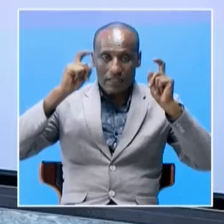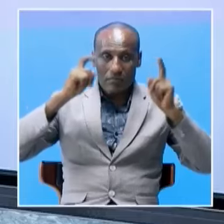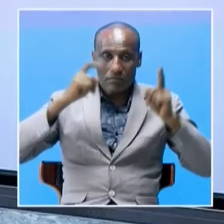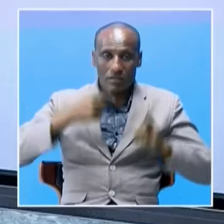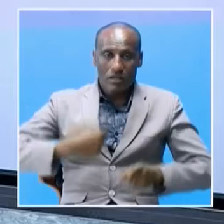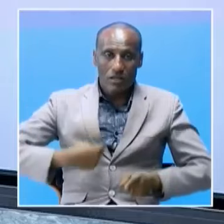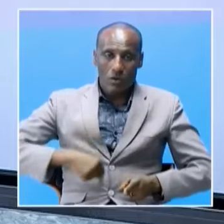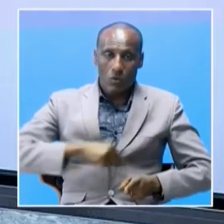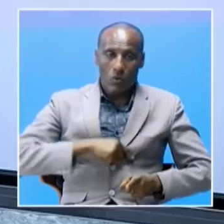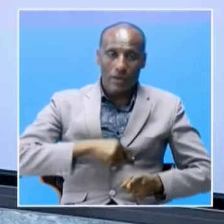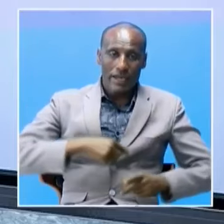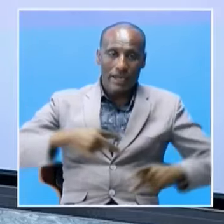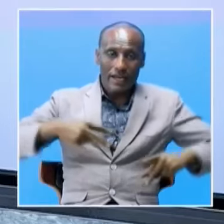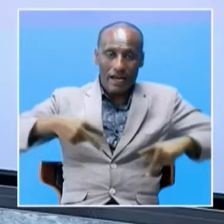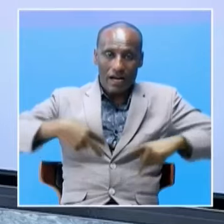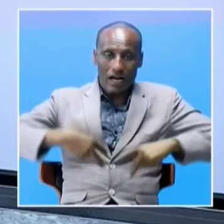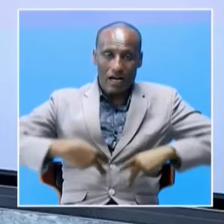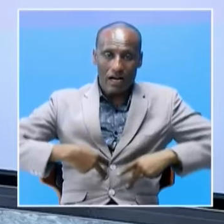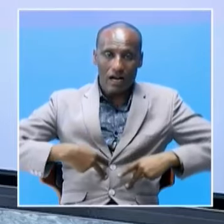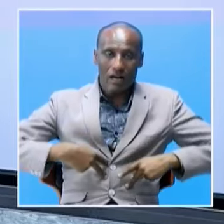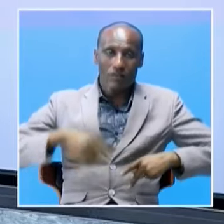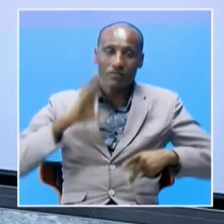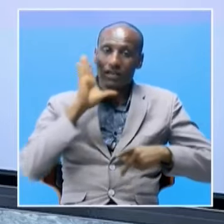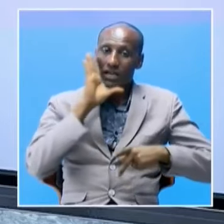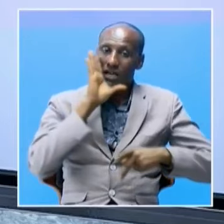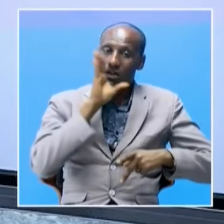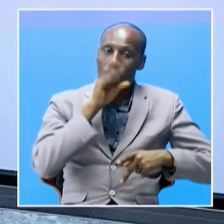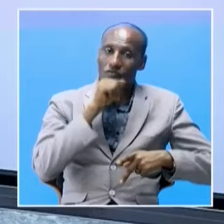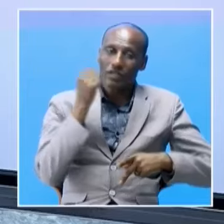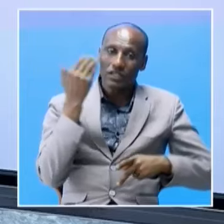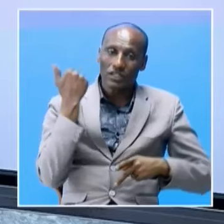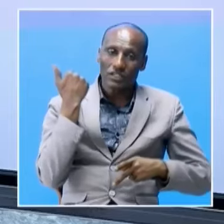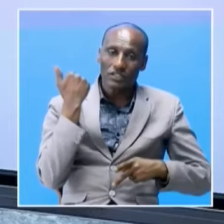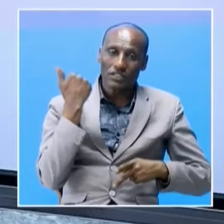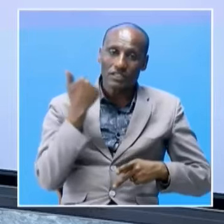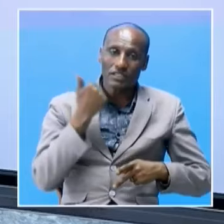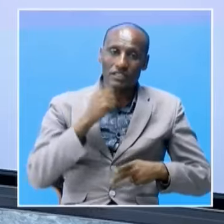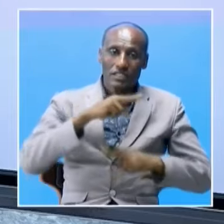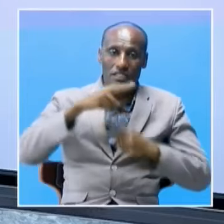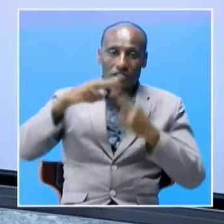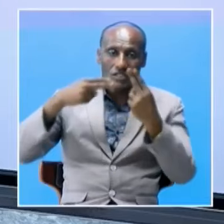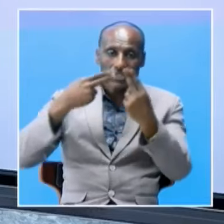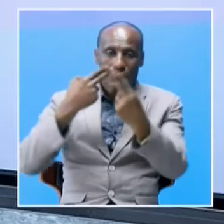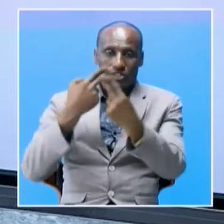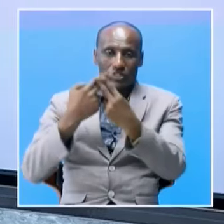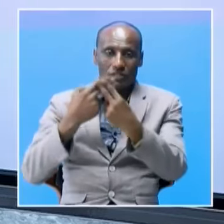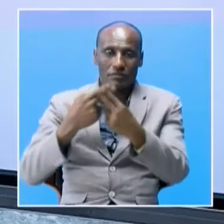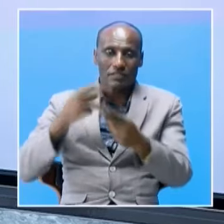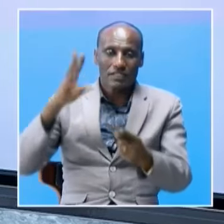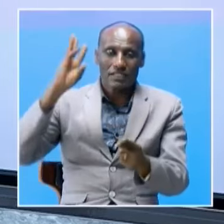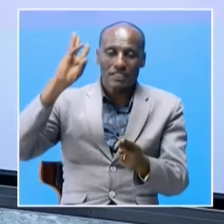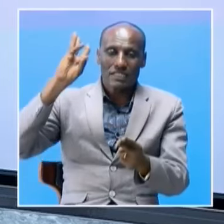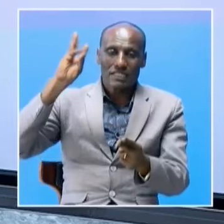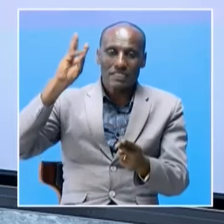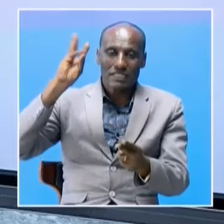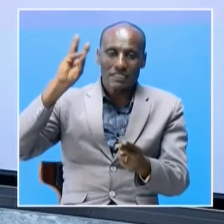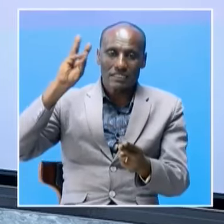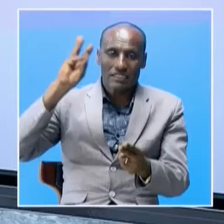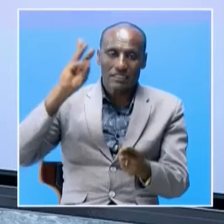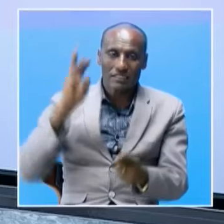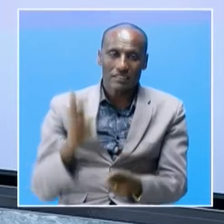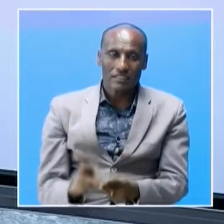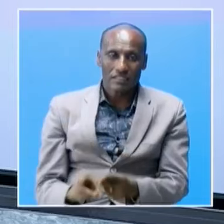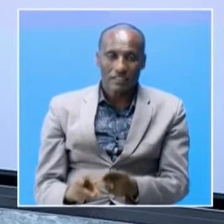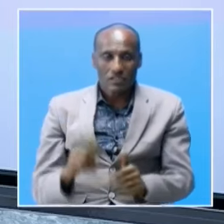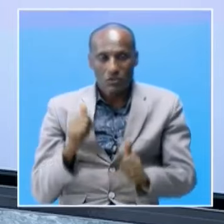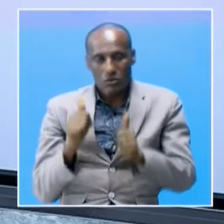Consider which one is or which one has a better possibility and which one has a little bit less and which